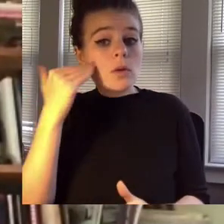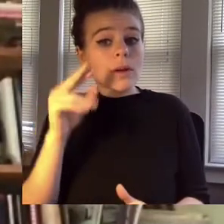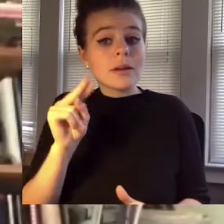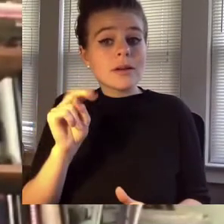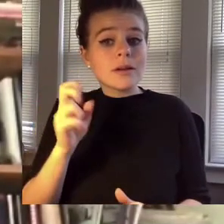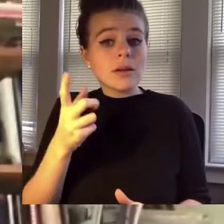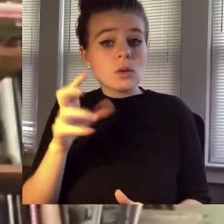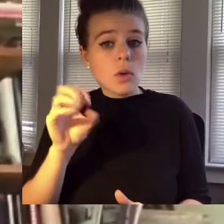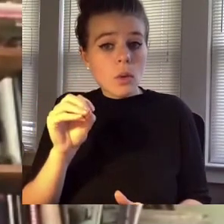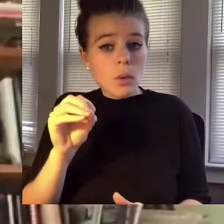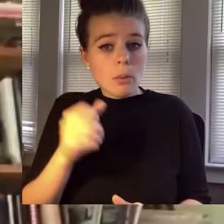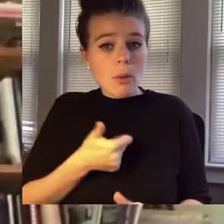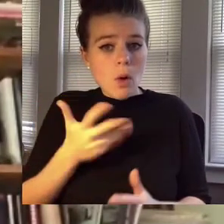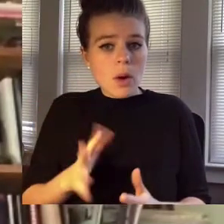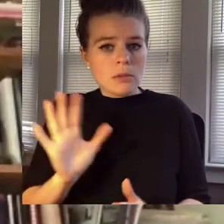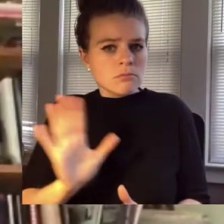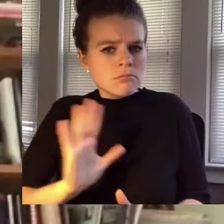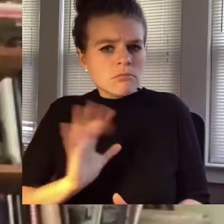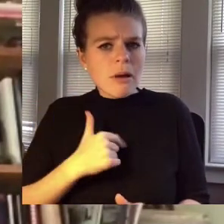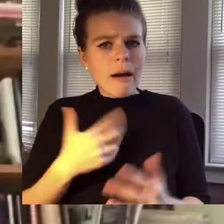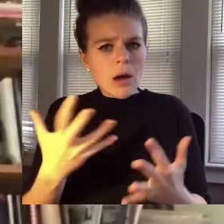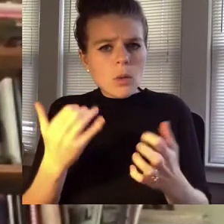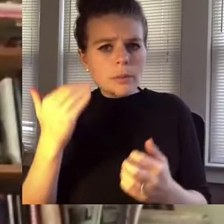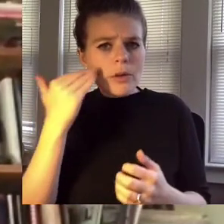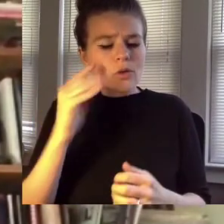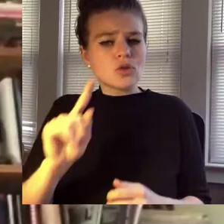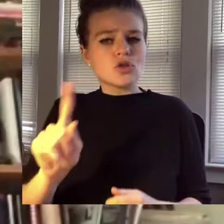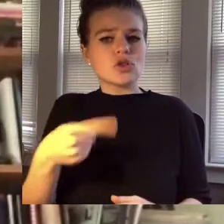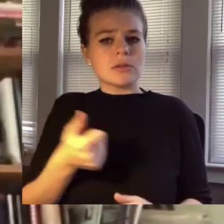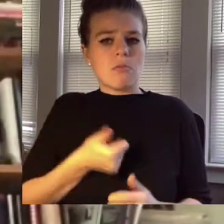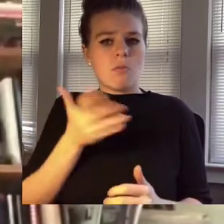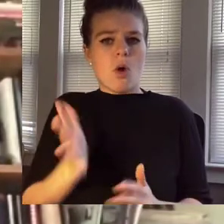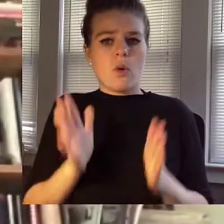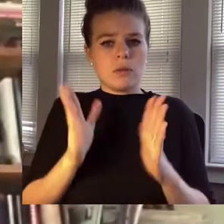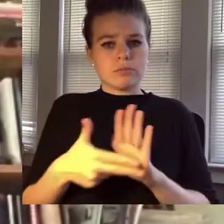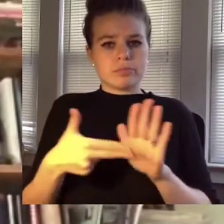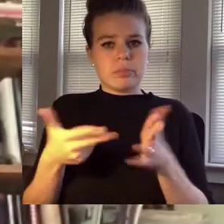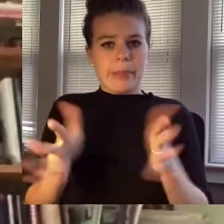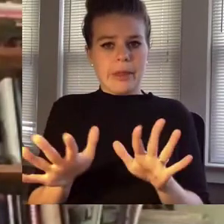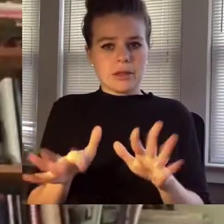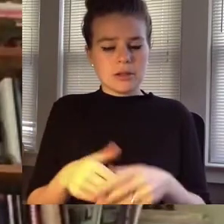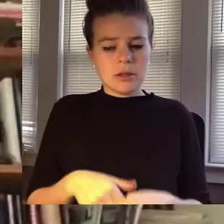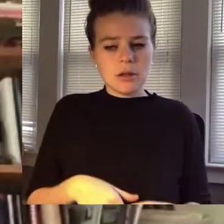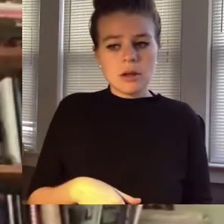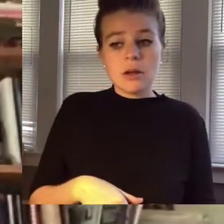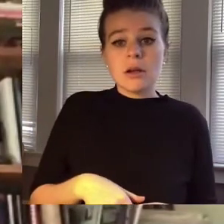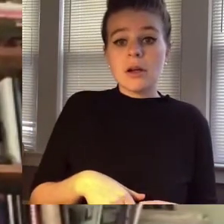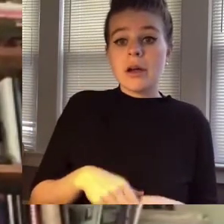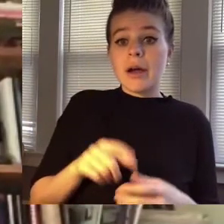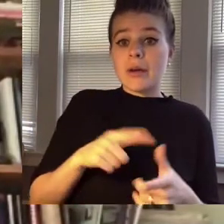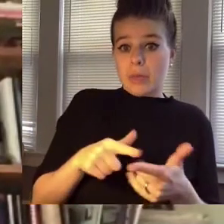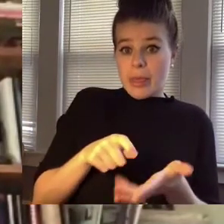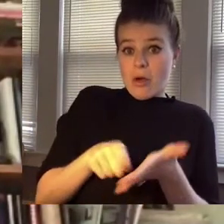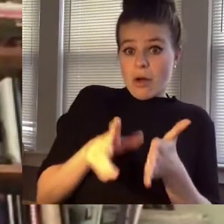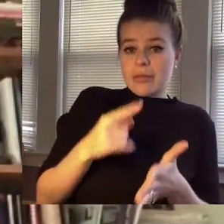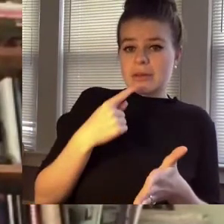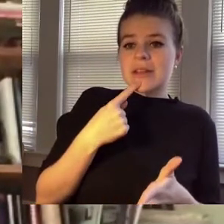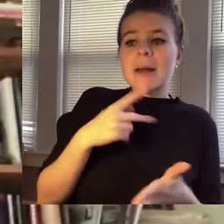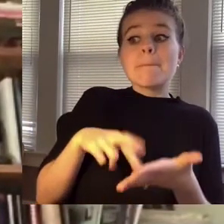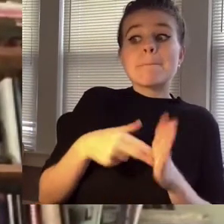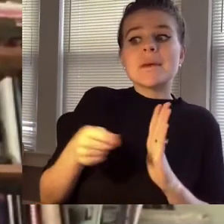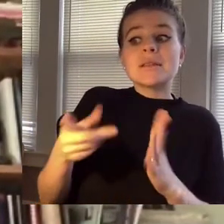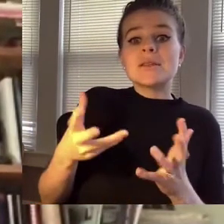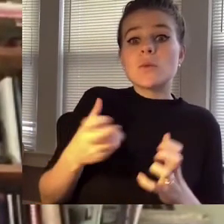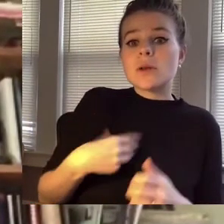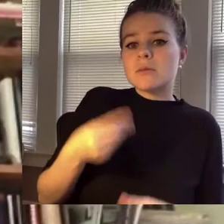poet. I want to be known as a poet." Langston Hughes says he therefore means that he wants to be white, which seems